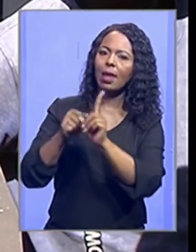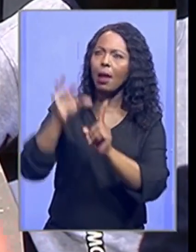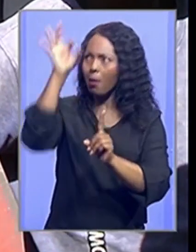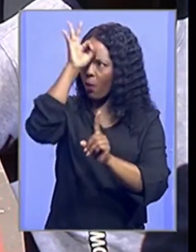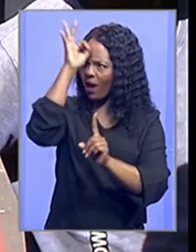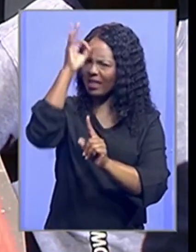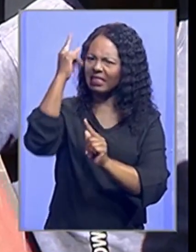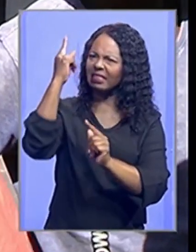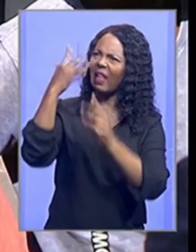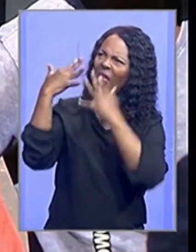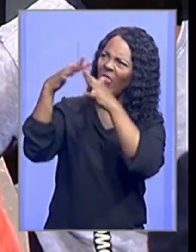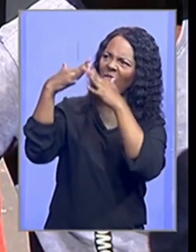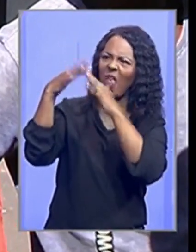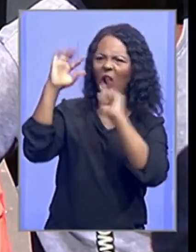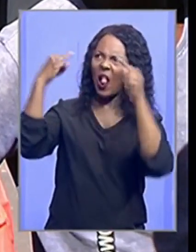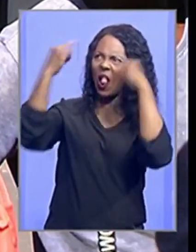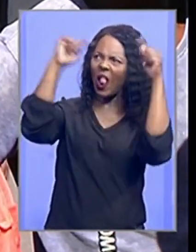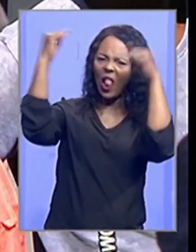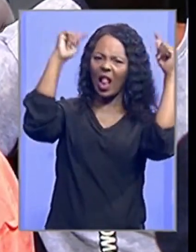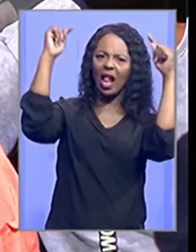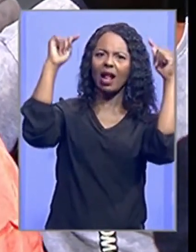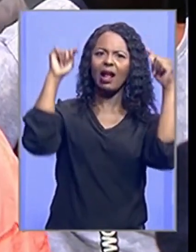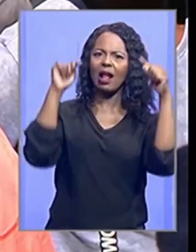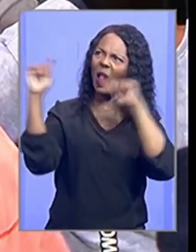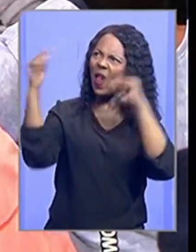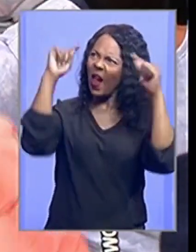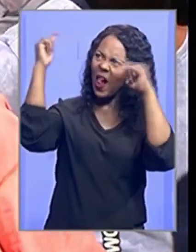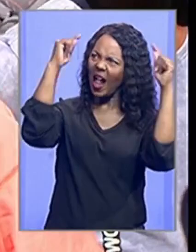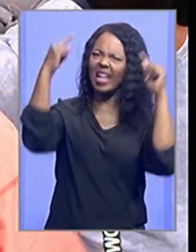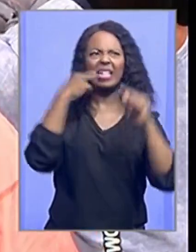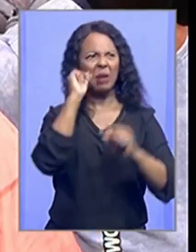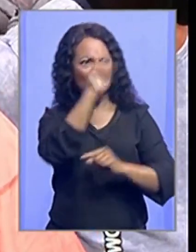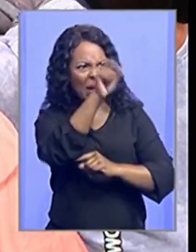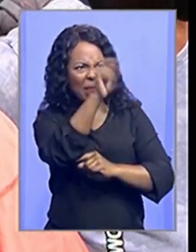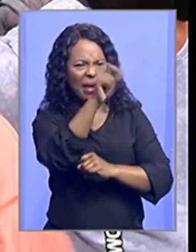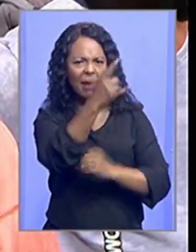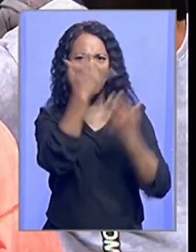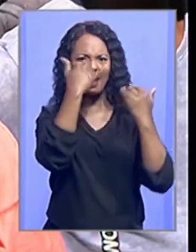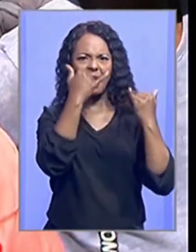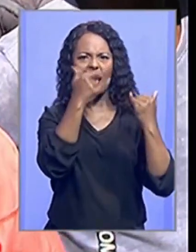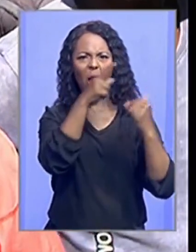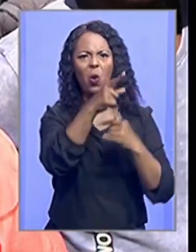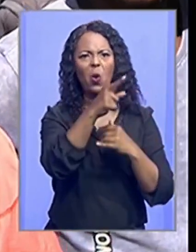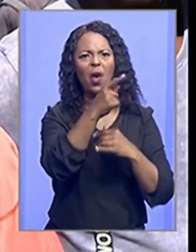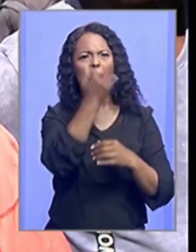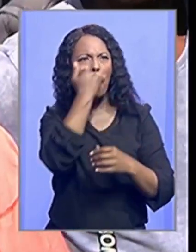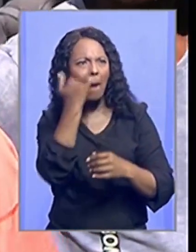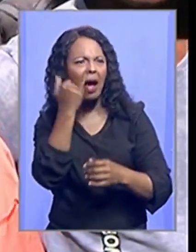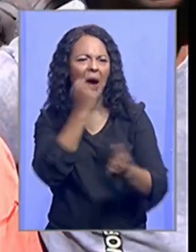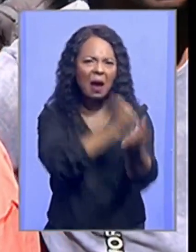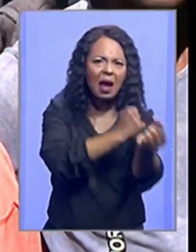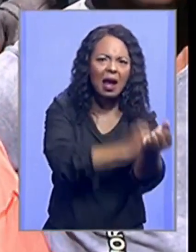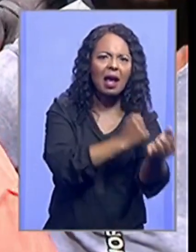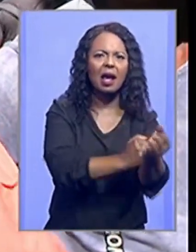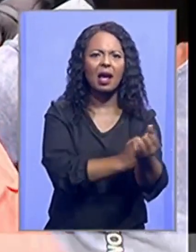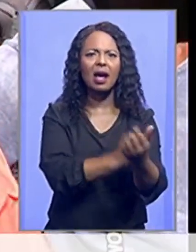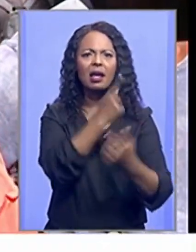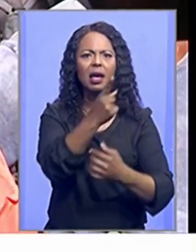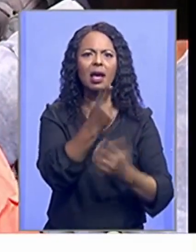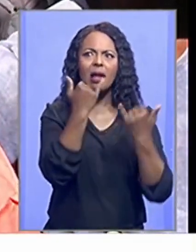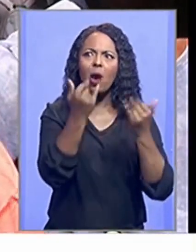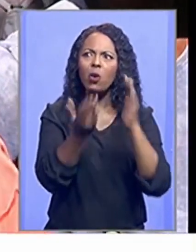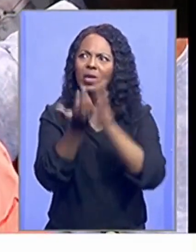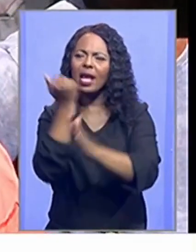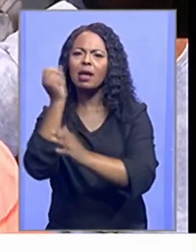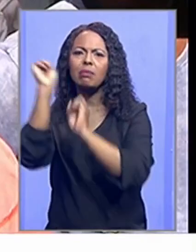us, it wasn't good. He just say, those guys getting shocky, he just eat the drugs. Here he's going to take to hospital, he's going to